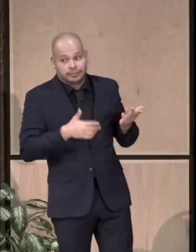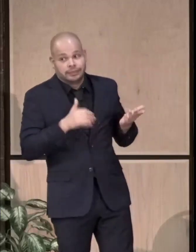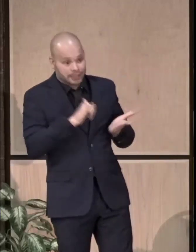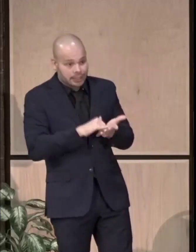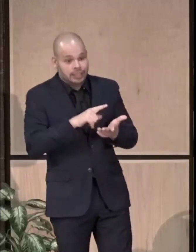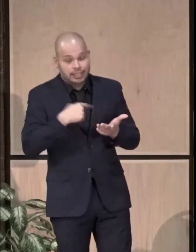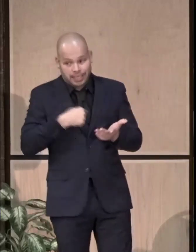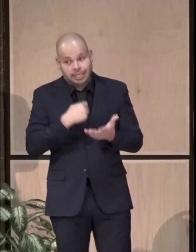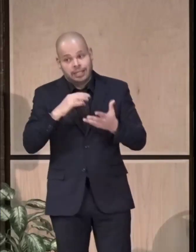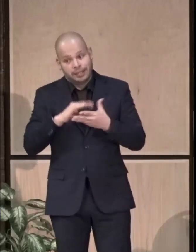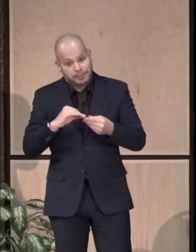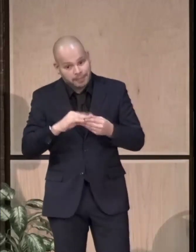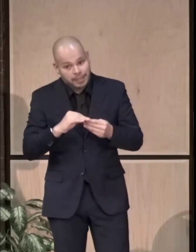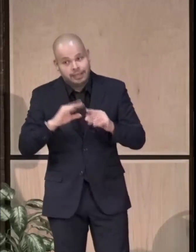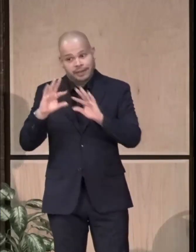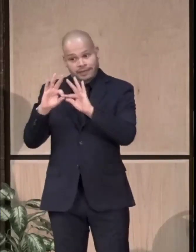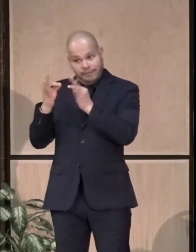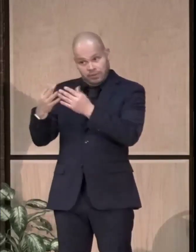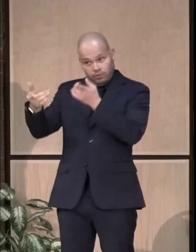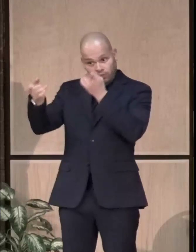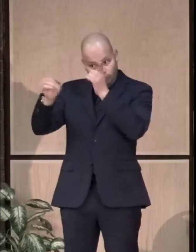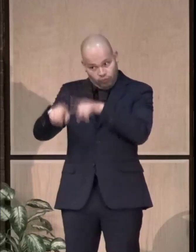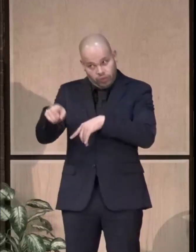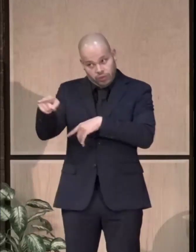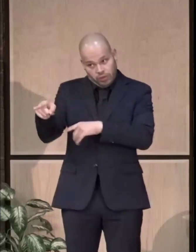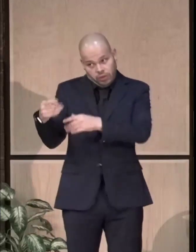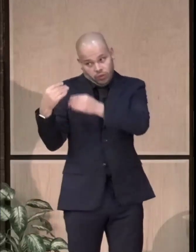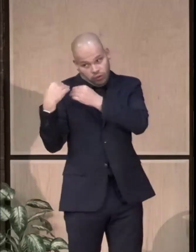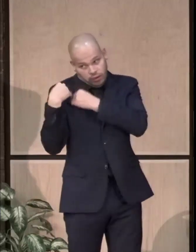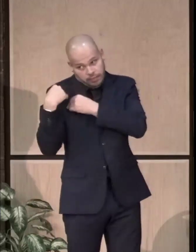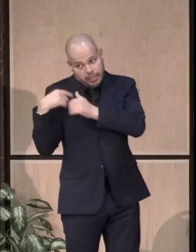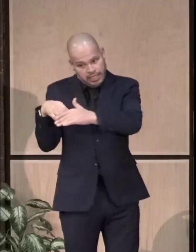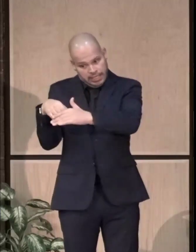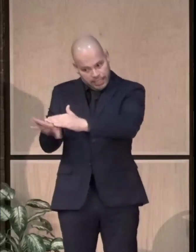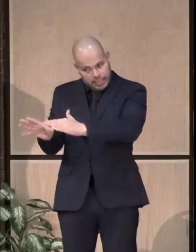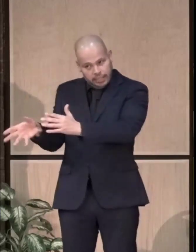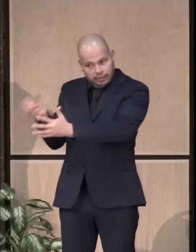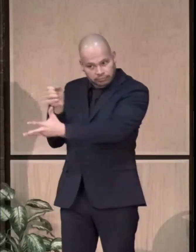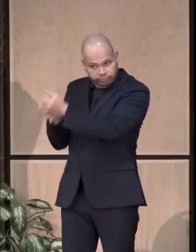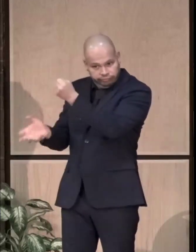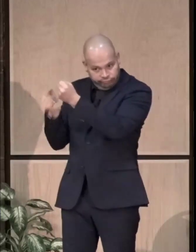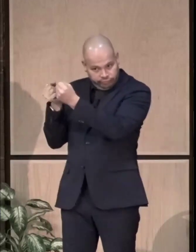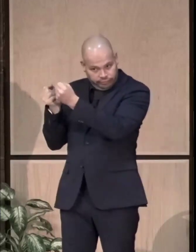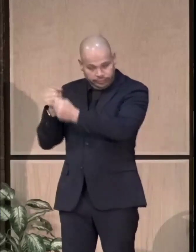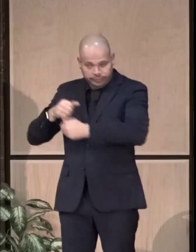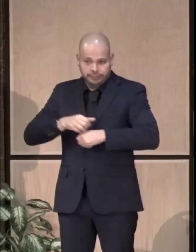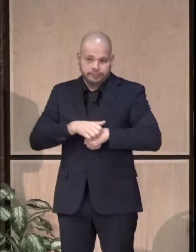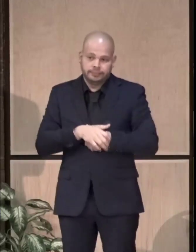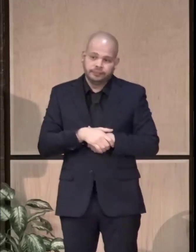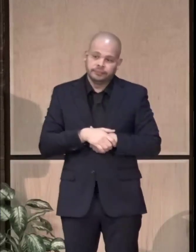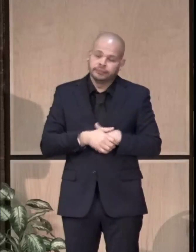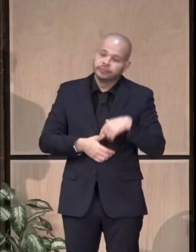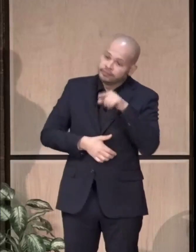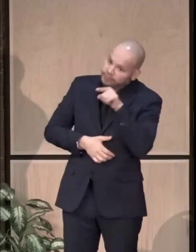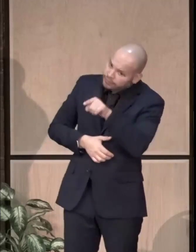the agreement was that the family was to remove the weapons. And you're, as you've mentioned a couple of times,